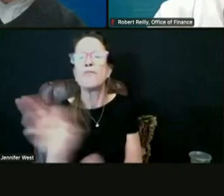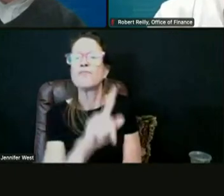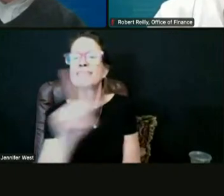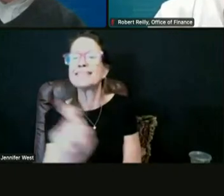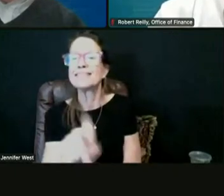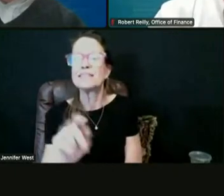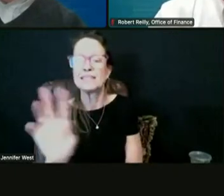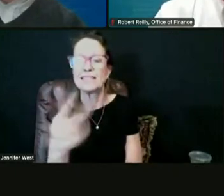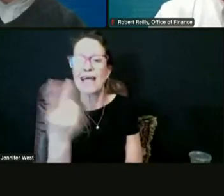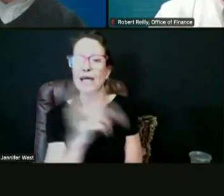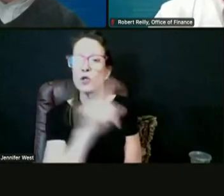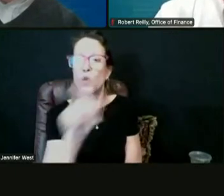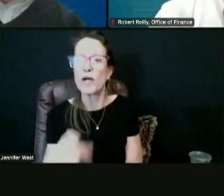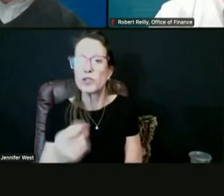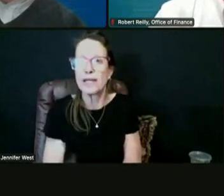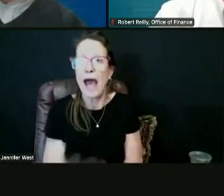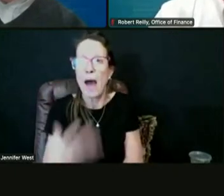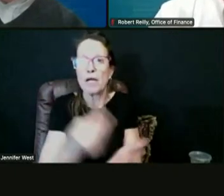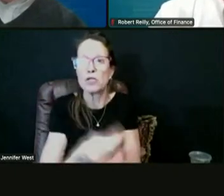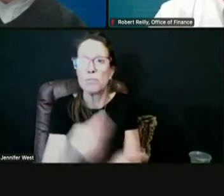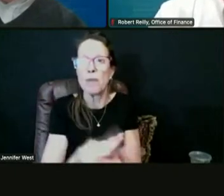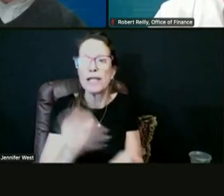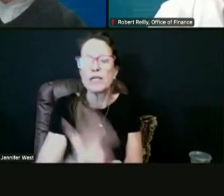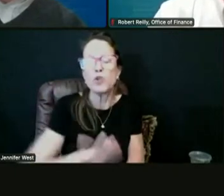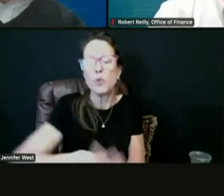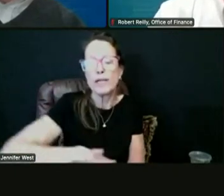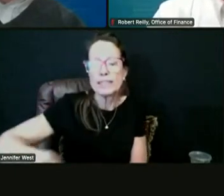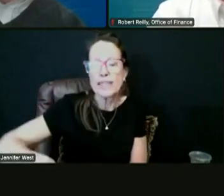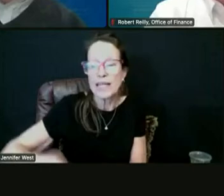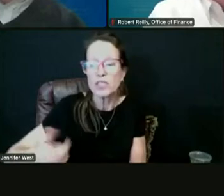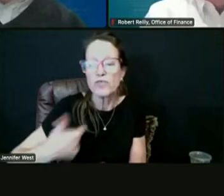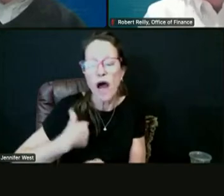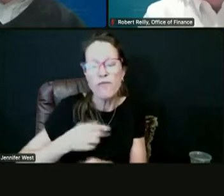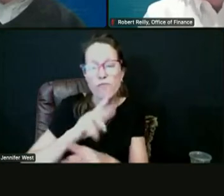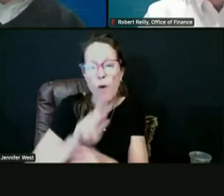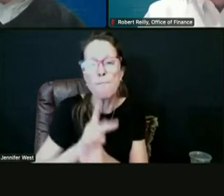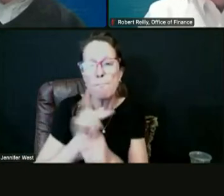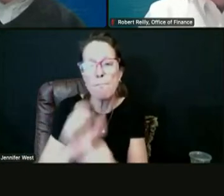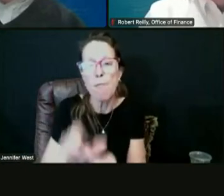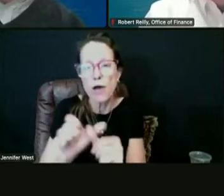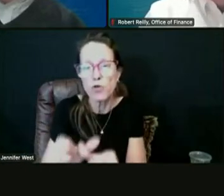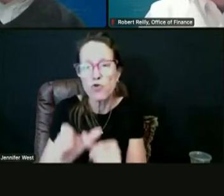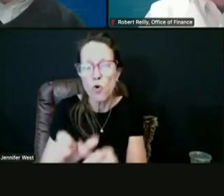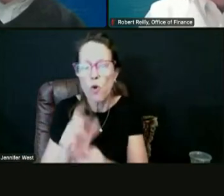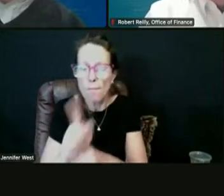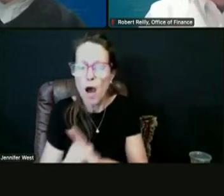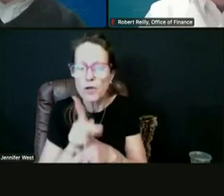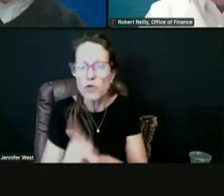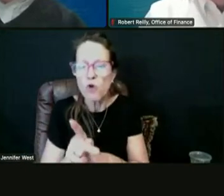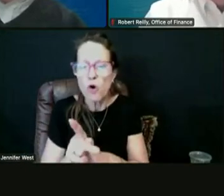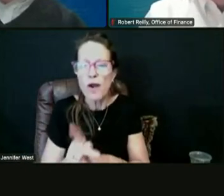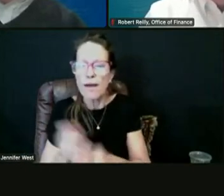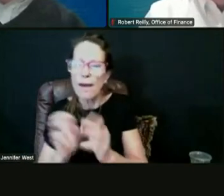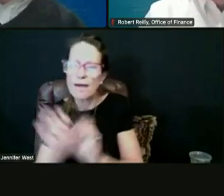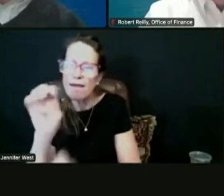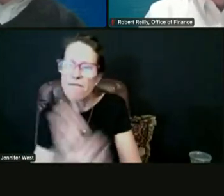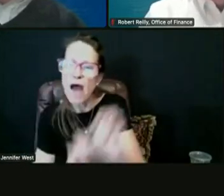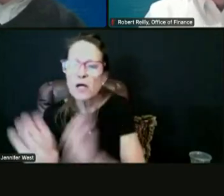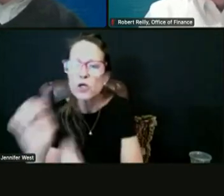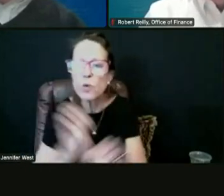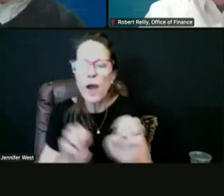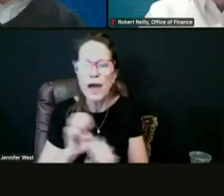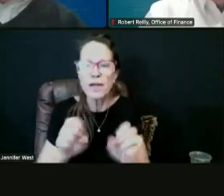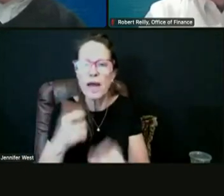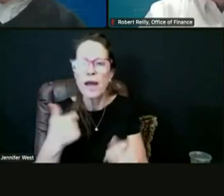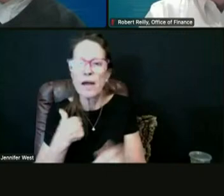set aside, if we do, for monitoring and evaluating if some of our special programs, pilot programs, initiatives are